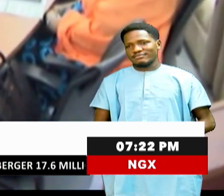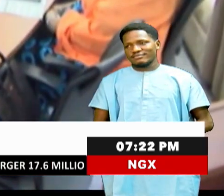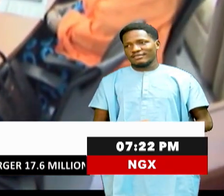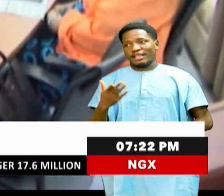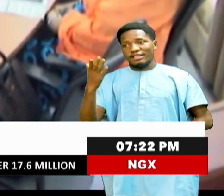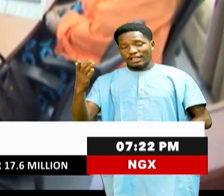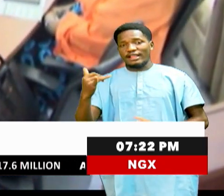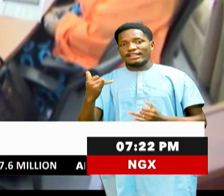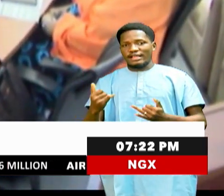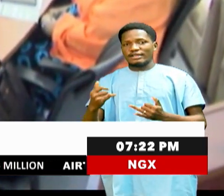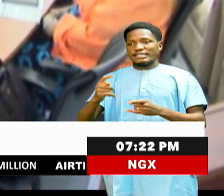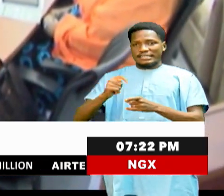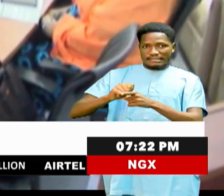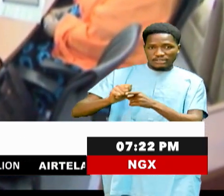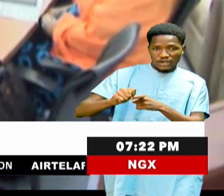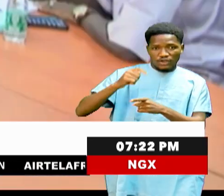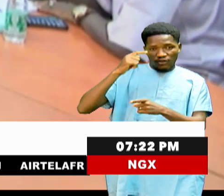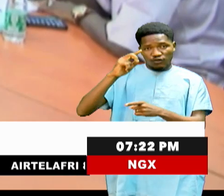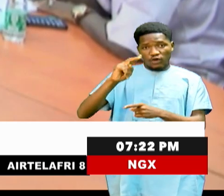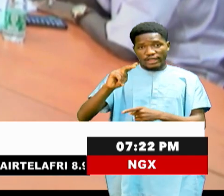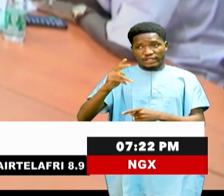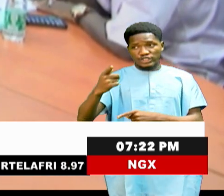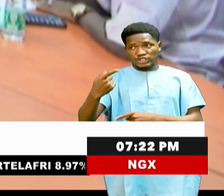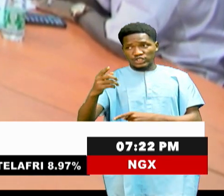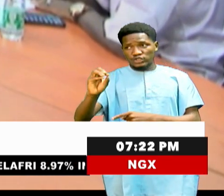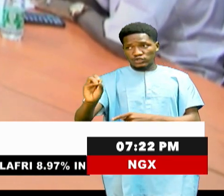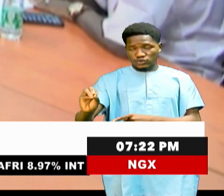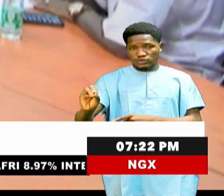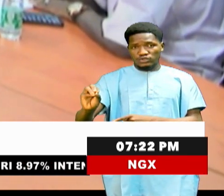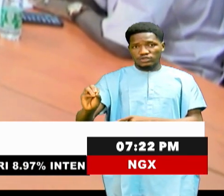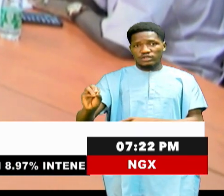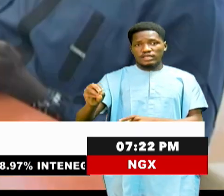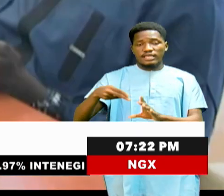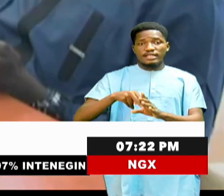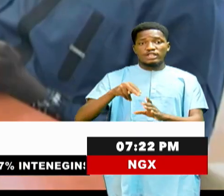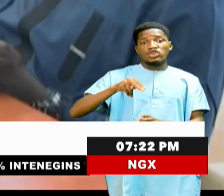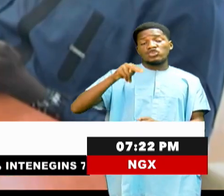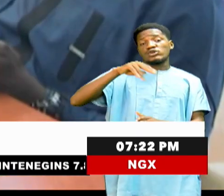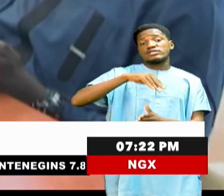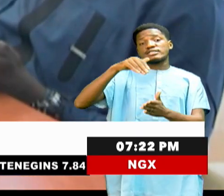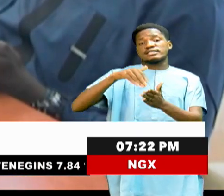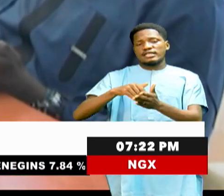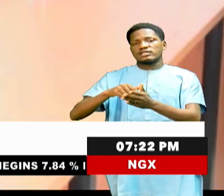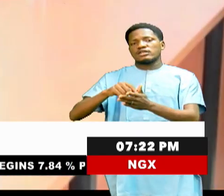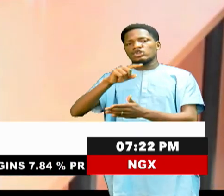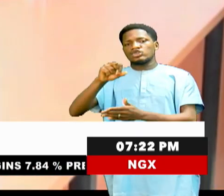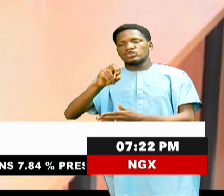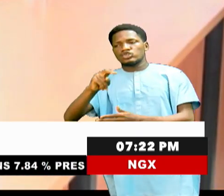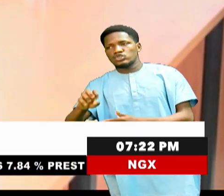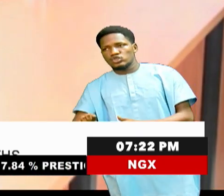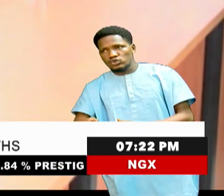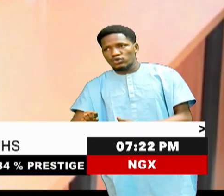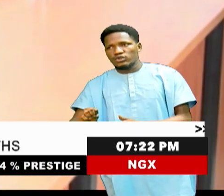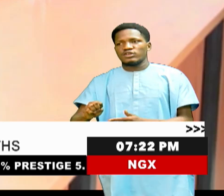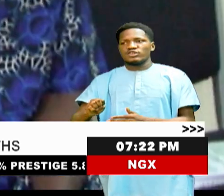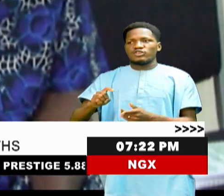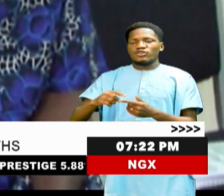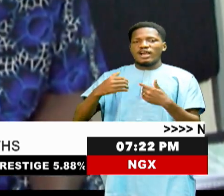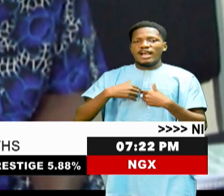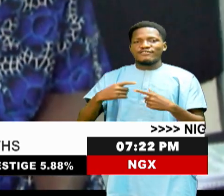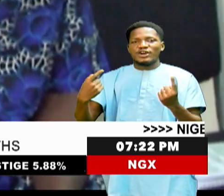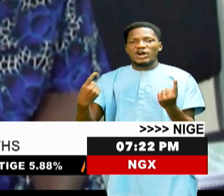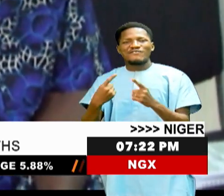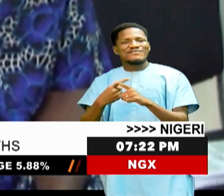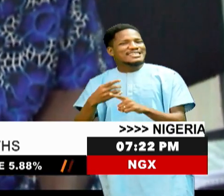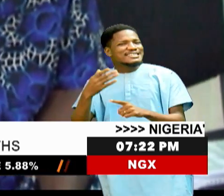has begun training for non-governmental organizations in the North Central Zone conflict-sensitive advocacy. The